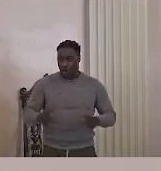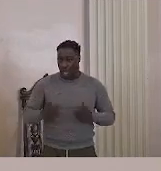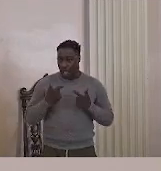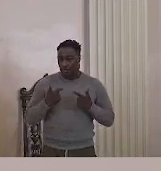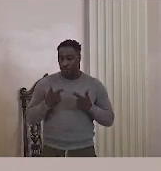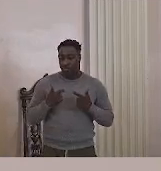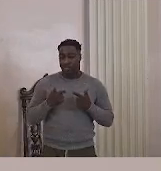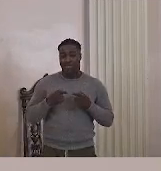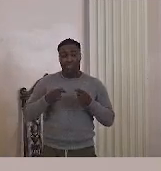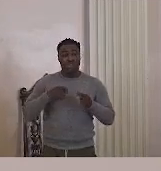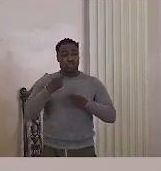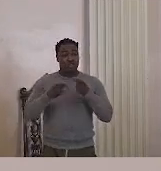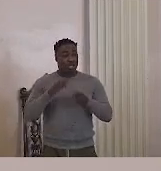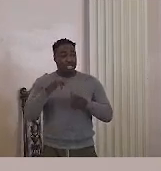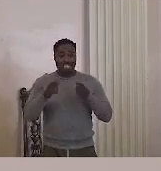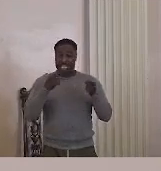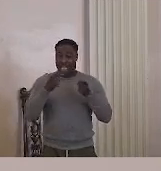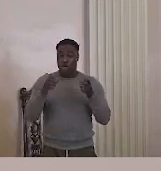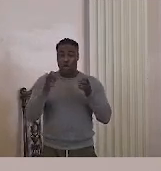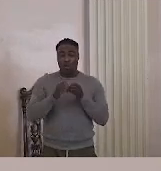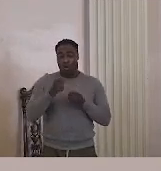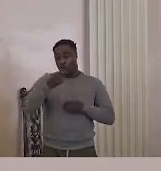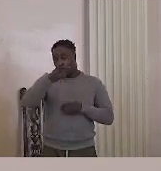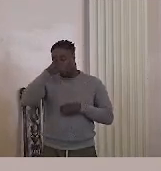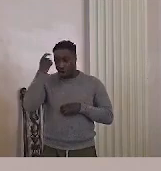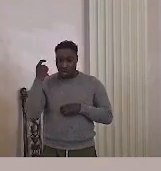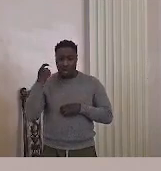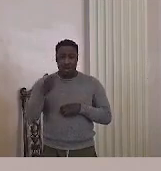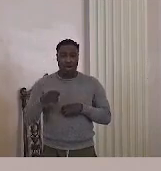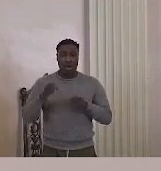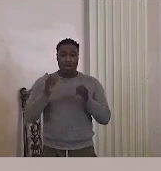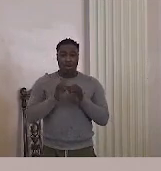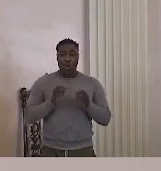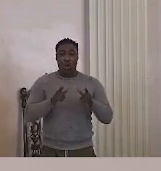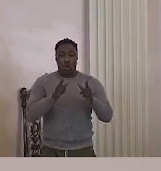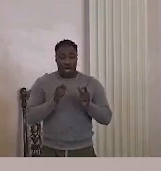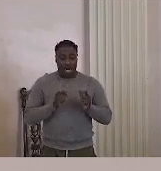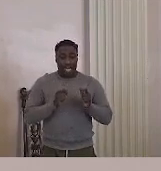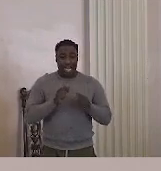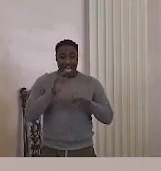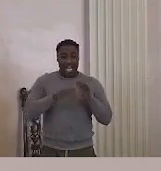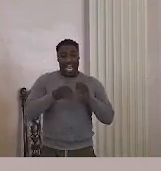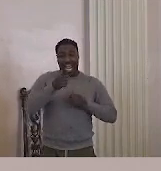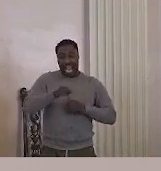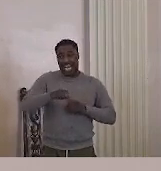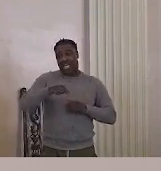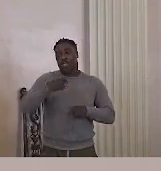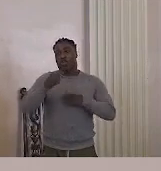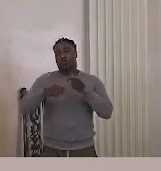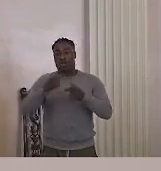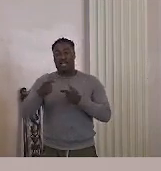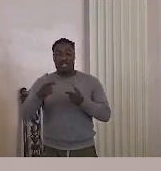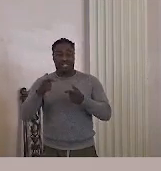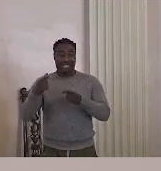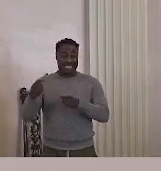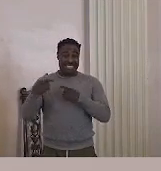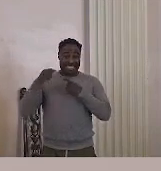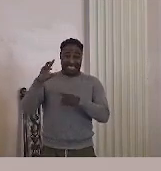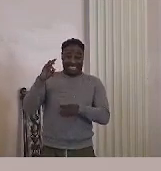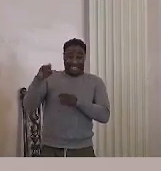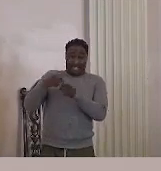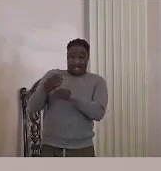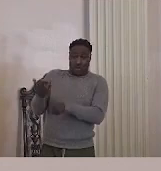a generation that has dealt with more trauma more quickly than any generation in 70